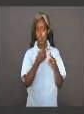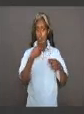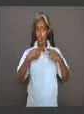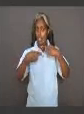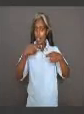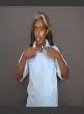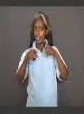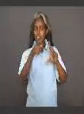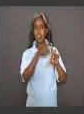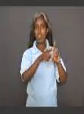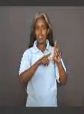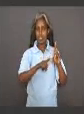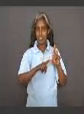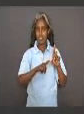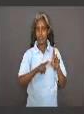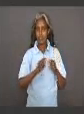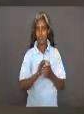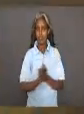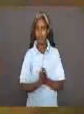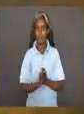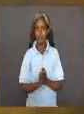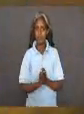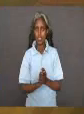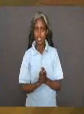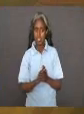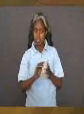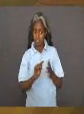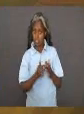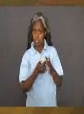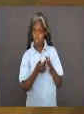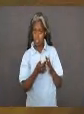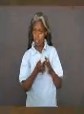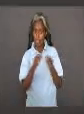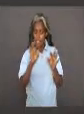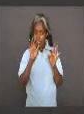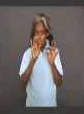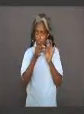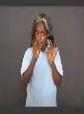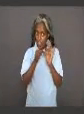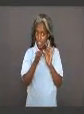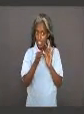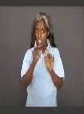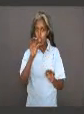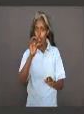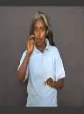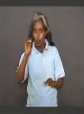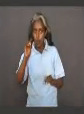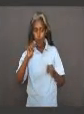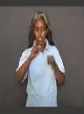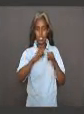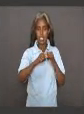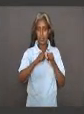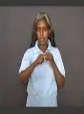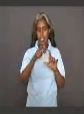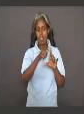for related angles. Let us start by defining coterminal